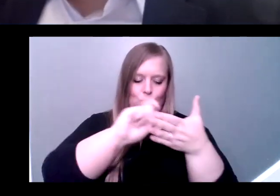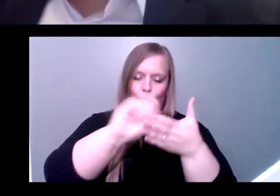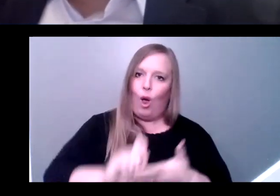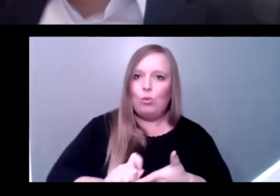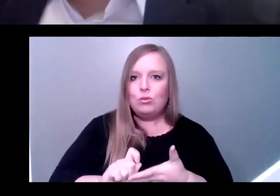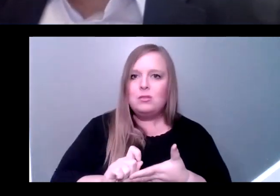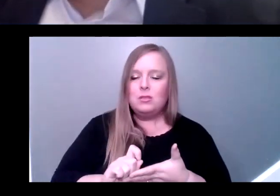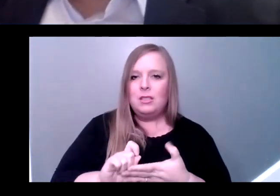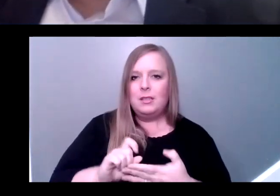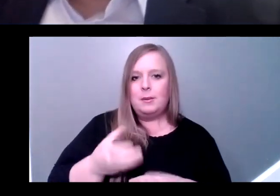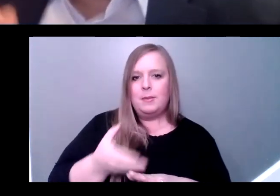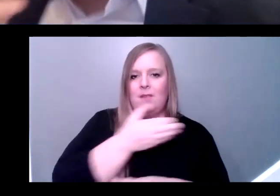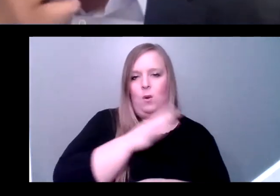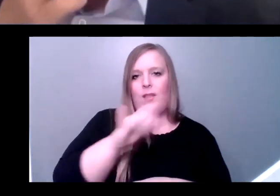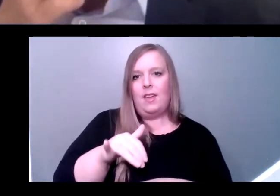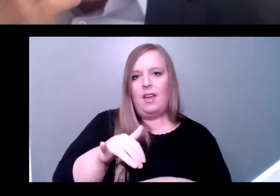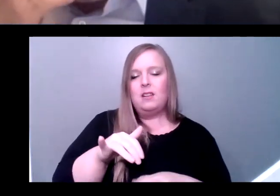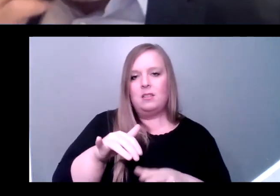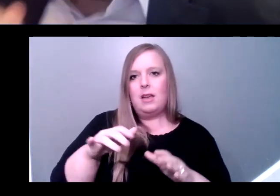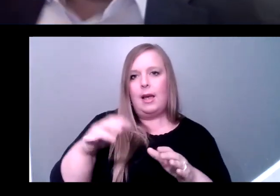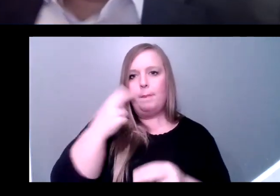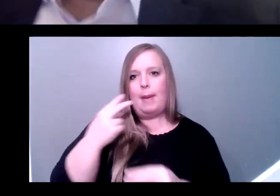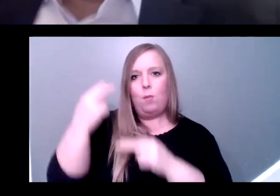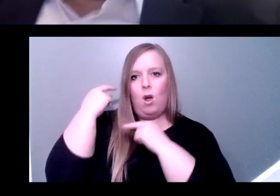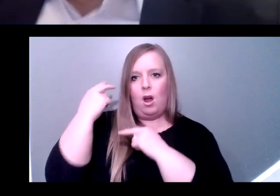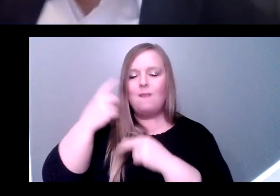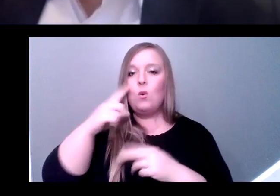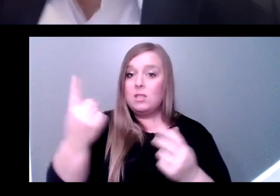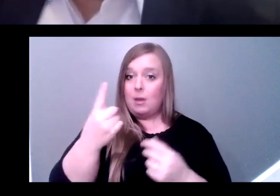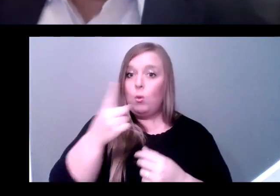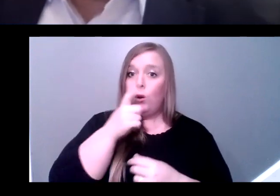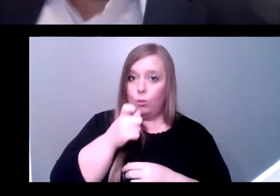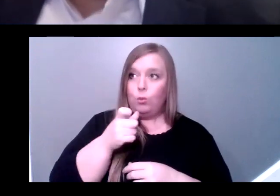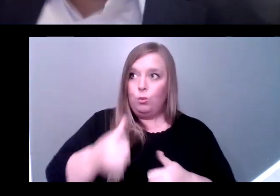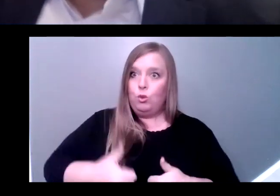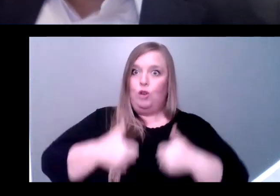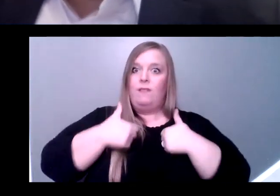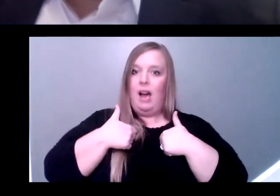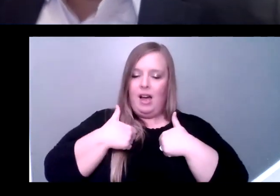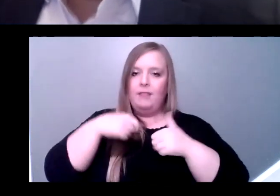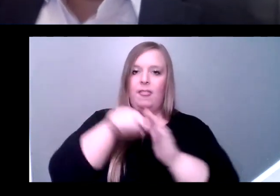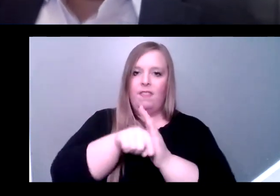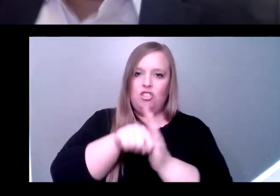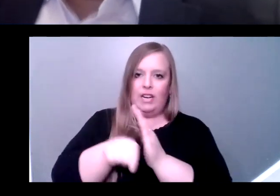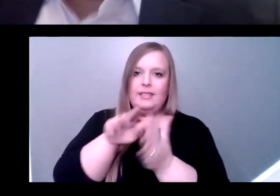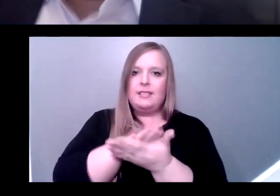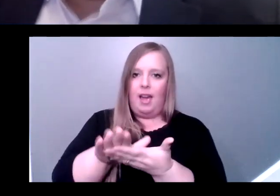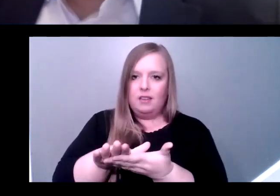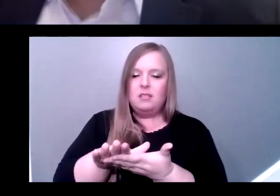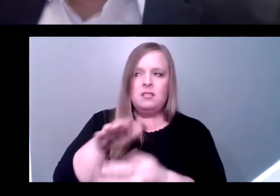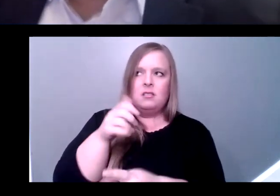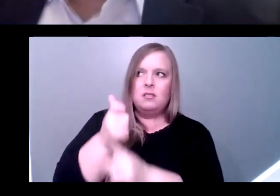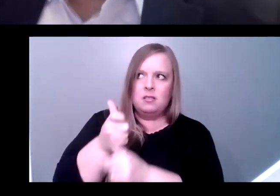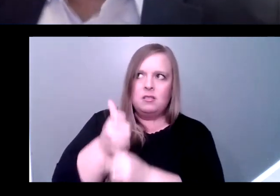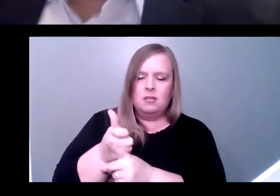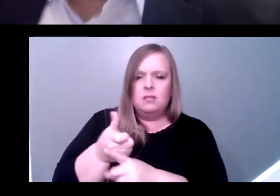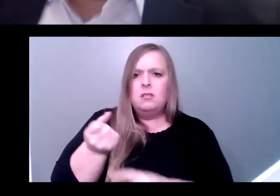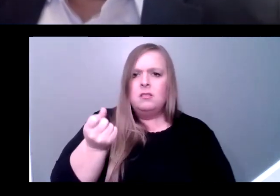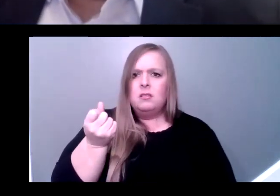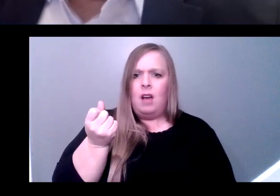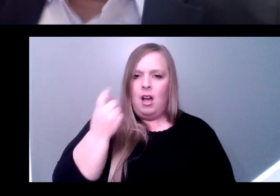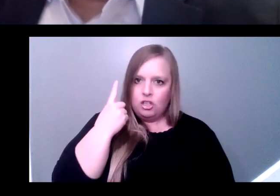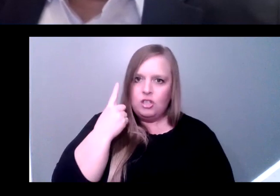It did establish what was called the Office of the High Representative. And that's an office that oversees the Dayton Peace Accords, make sure that